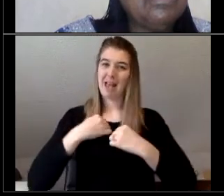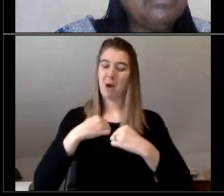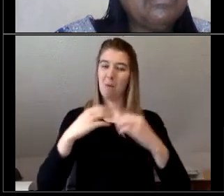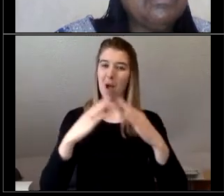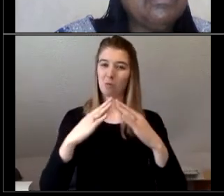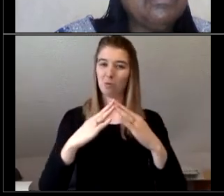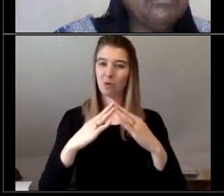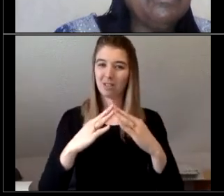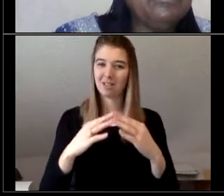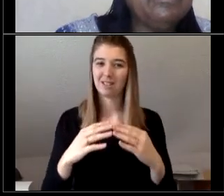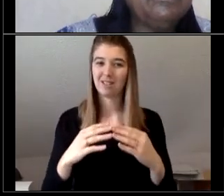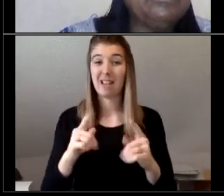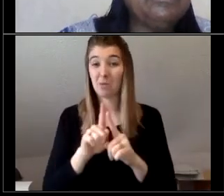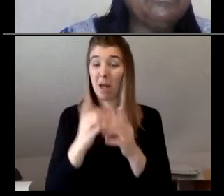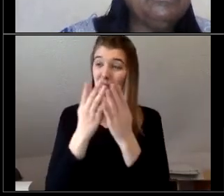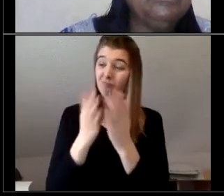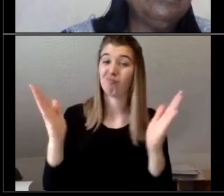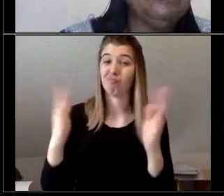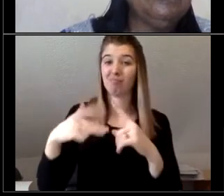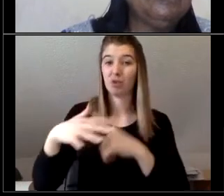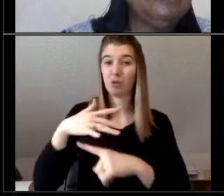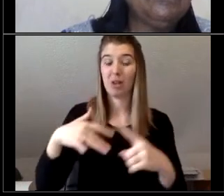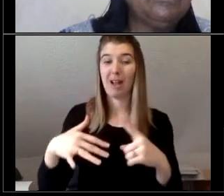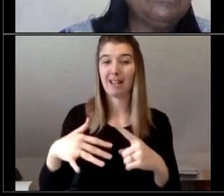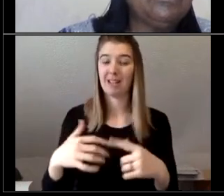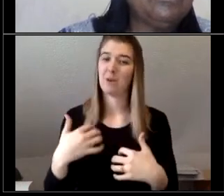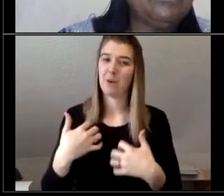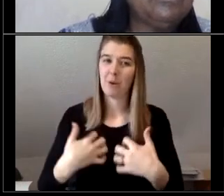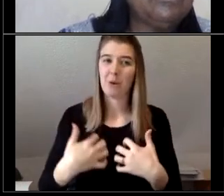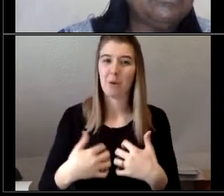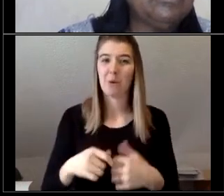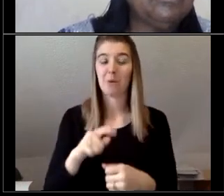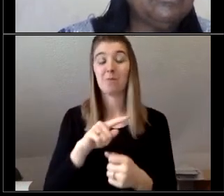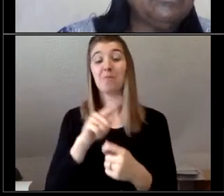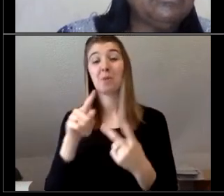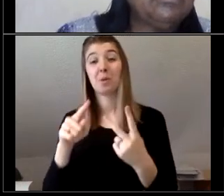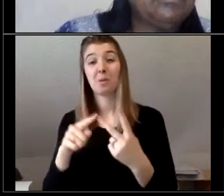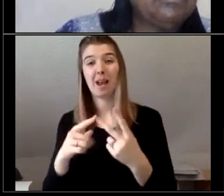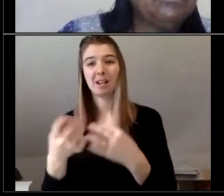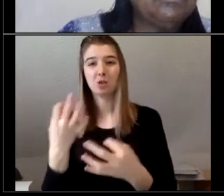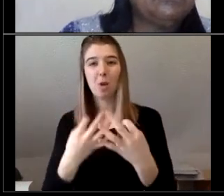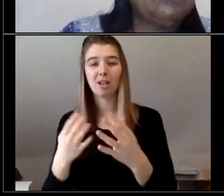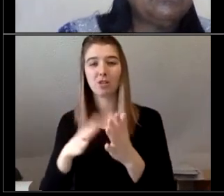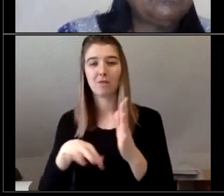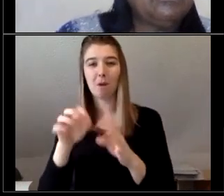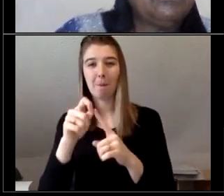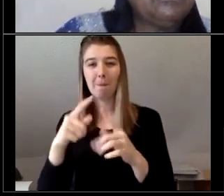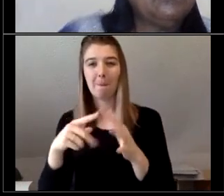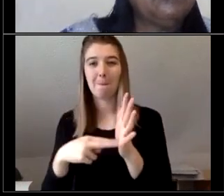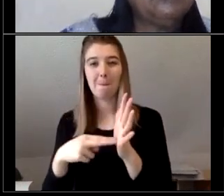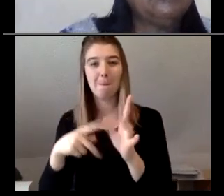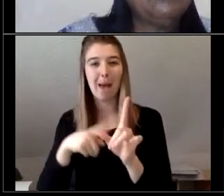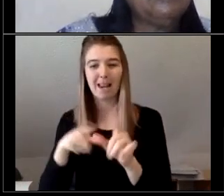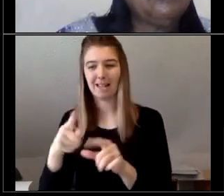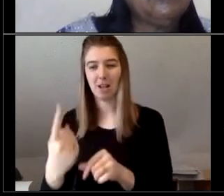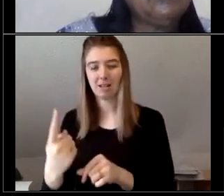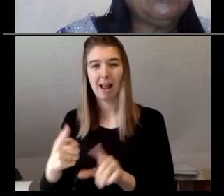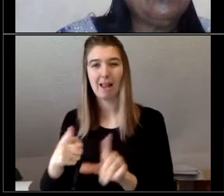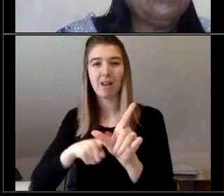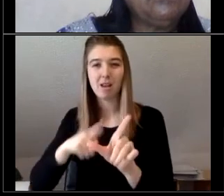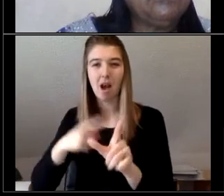as within the wider society. That does lead me to a question from Penny, who said she's a young female chemist in an older,